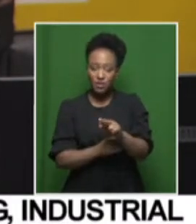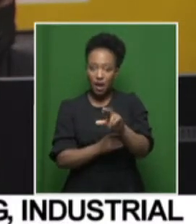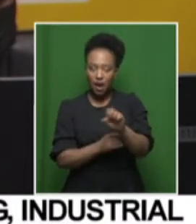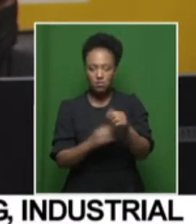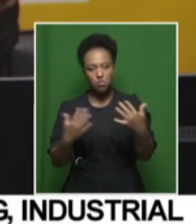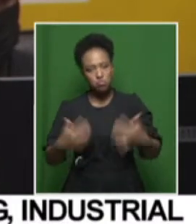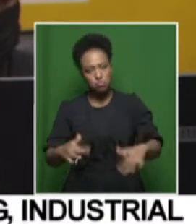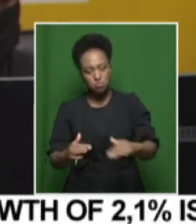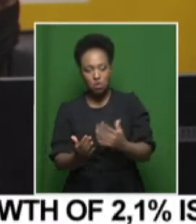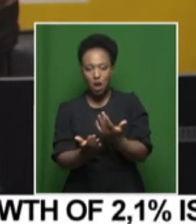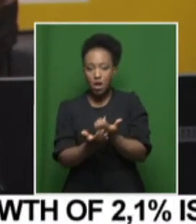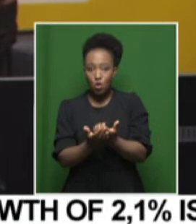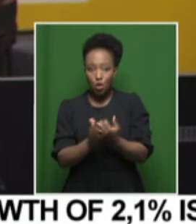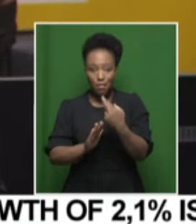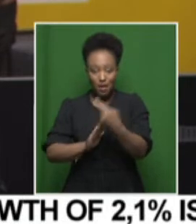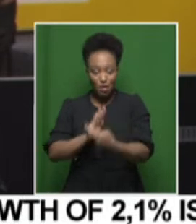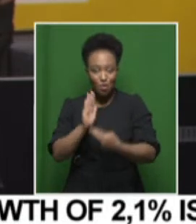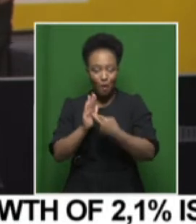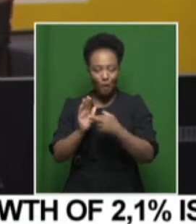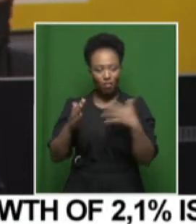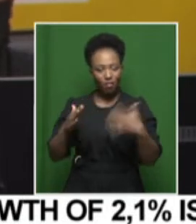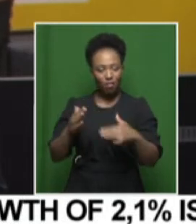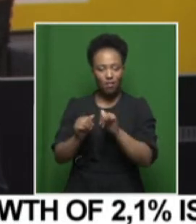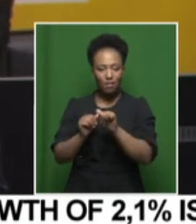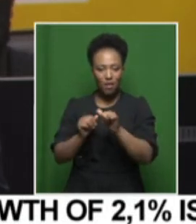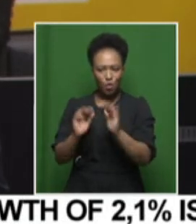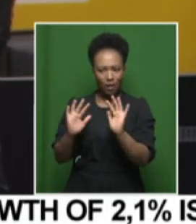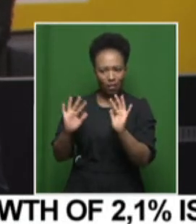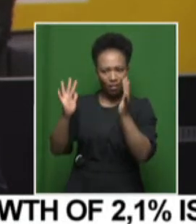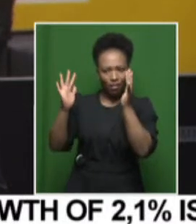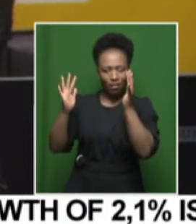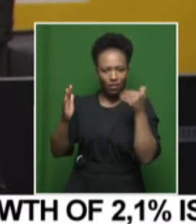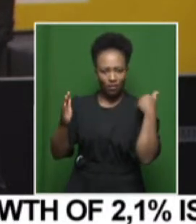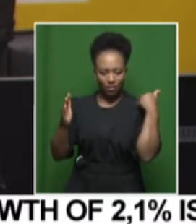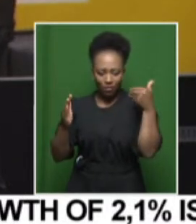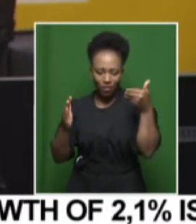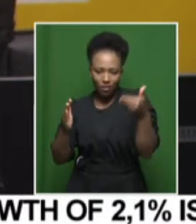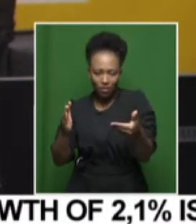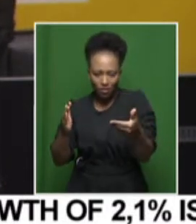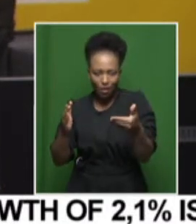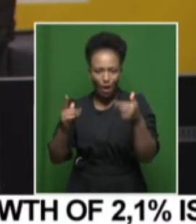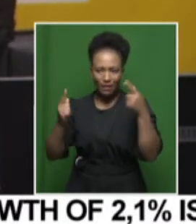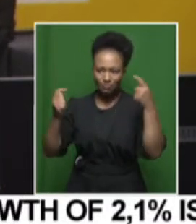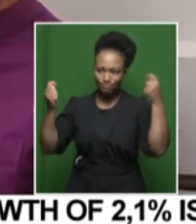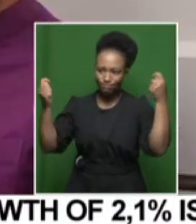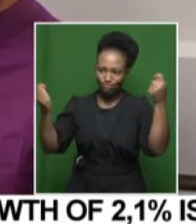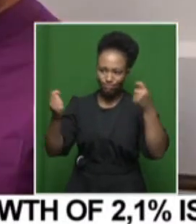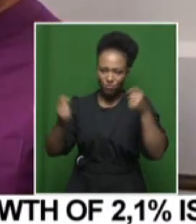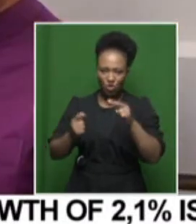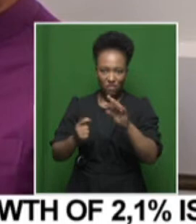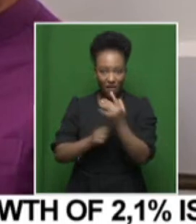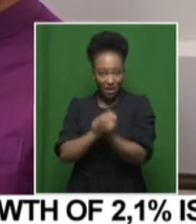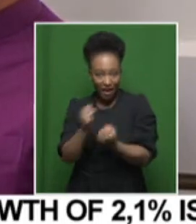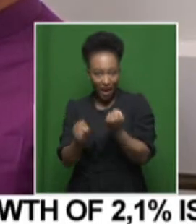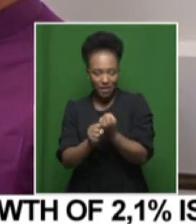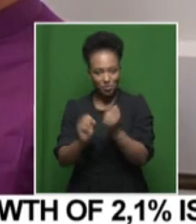in the economy, and we congratulate them on this momentous occasion.